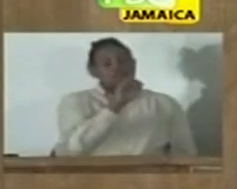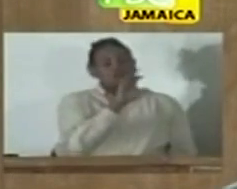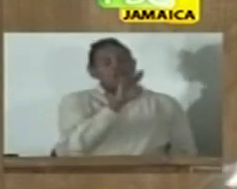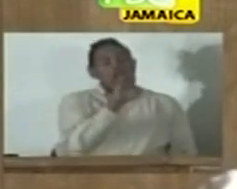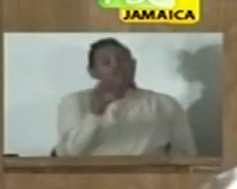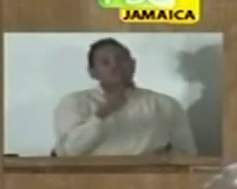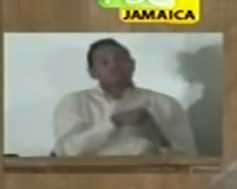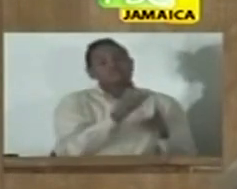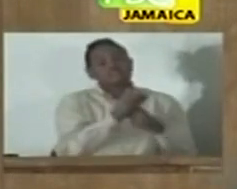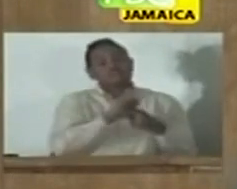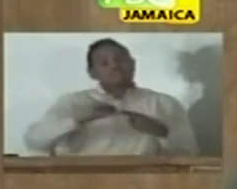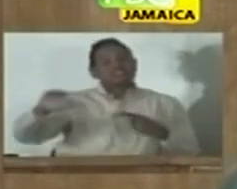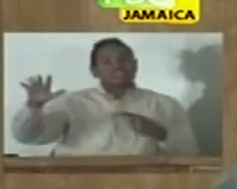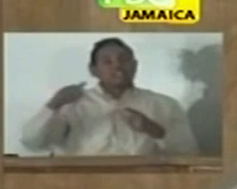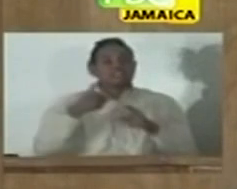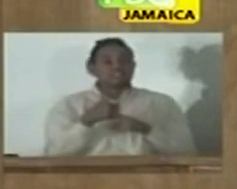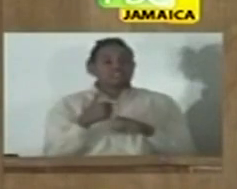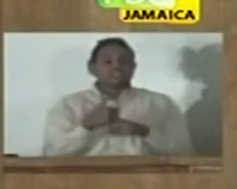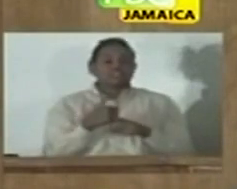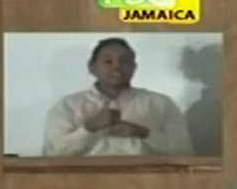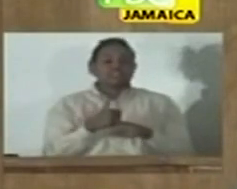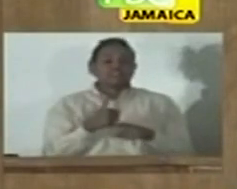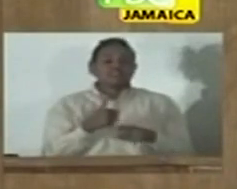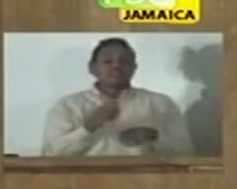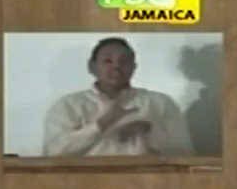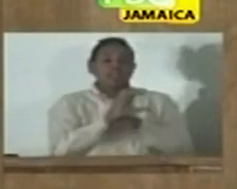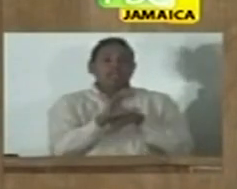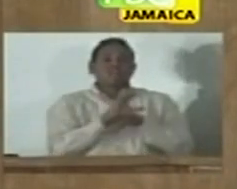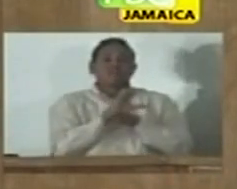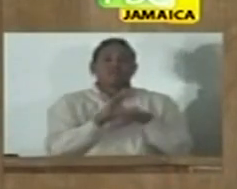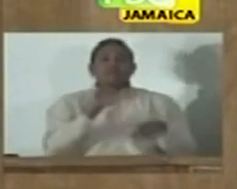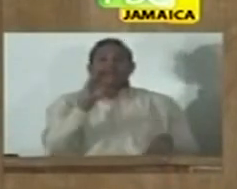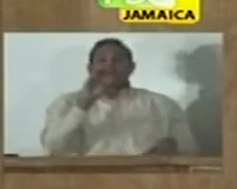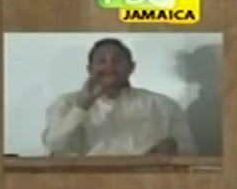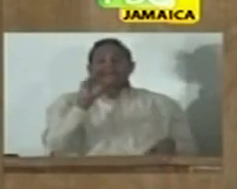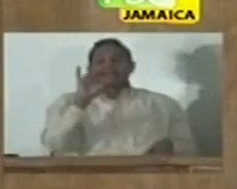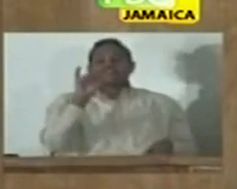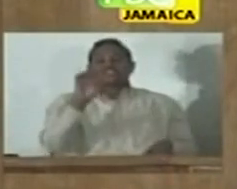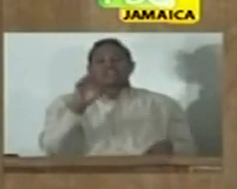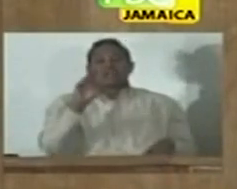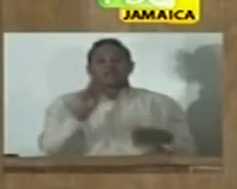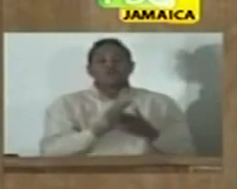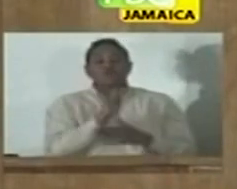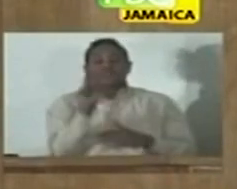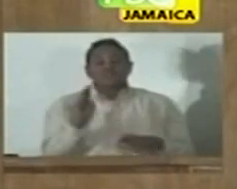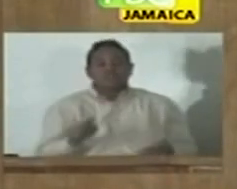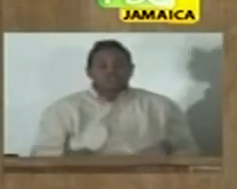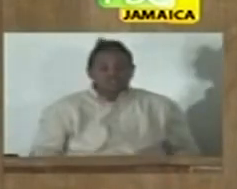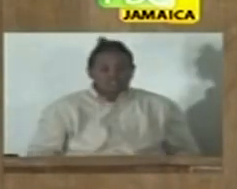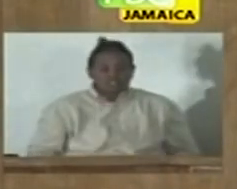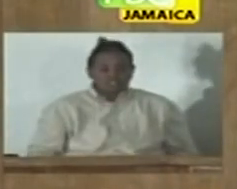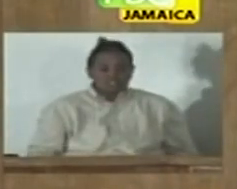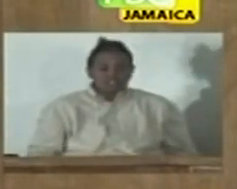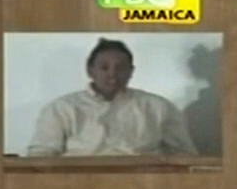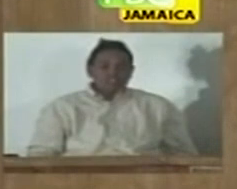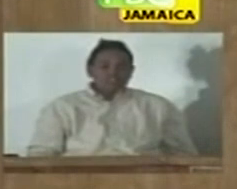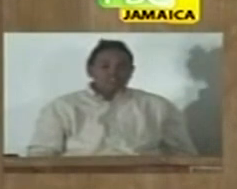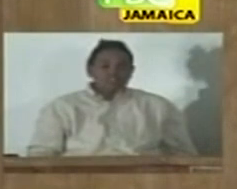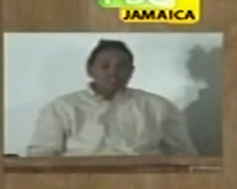was sent to the Caribbean Maritime University. I think the figure he